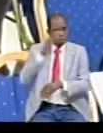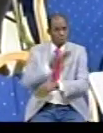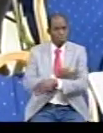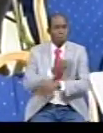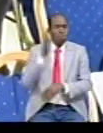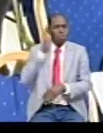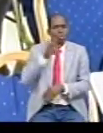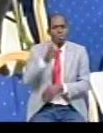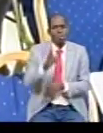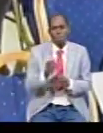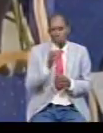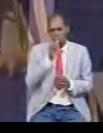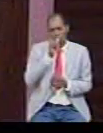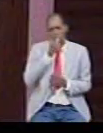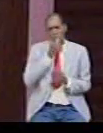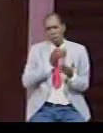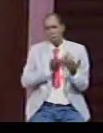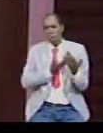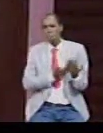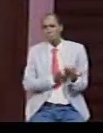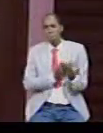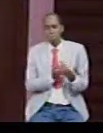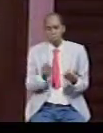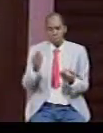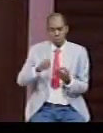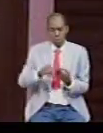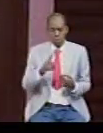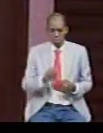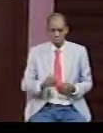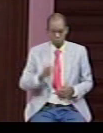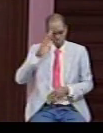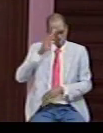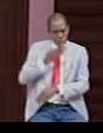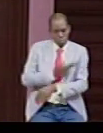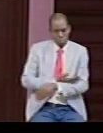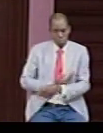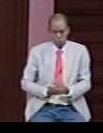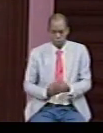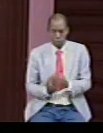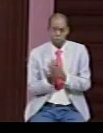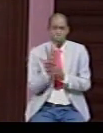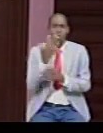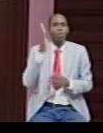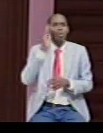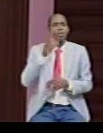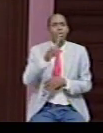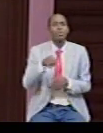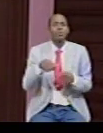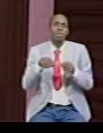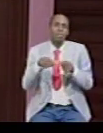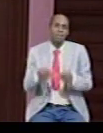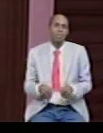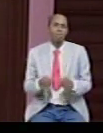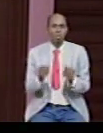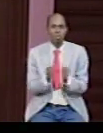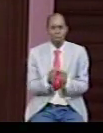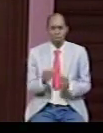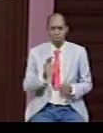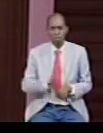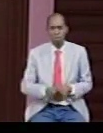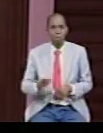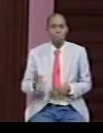tarry for them till they were grown? Will you stay for them from